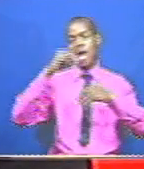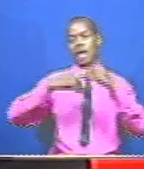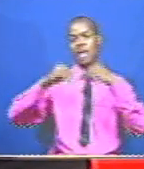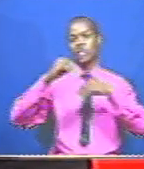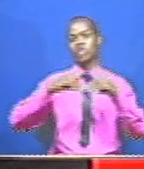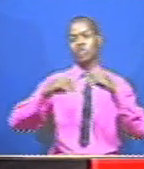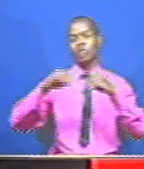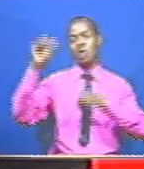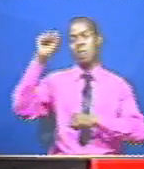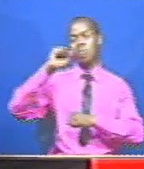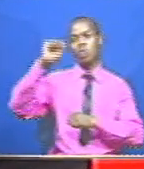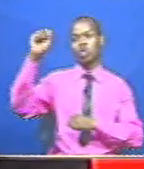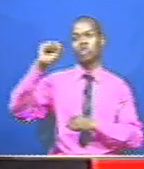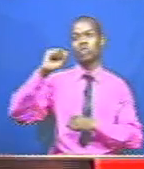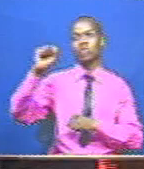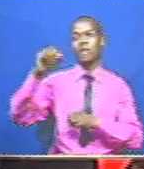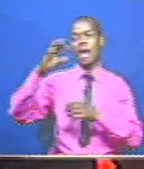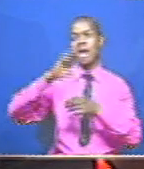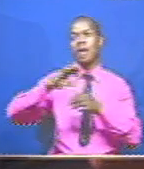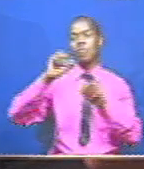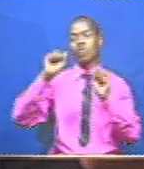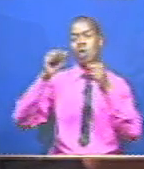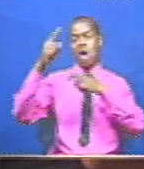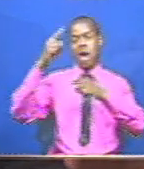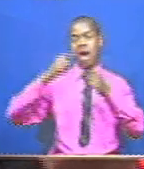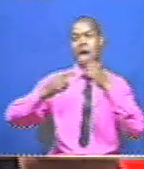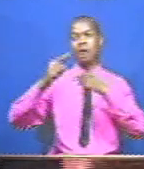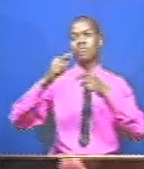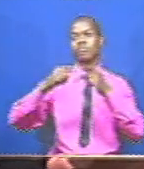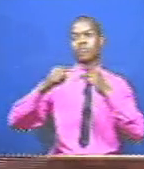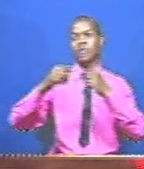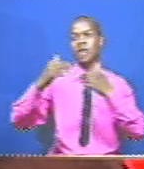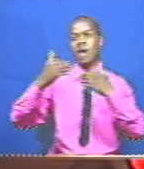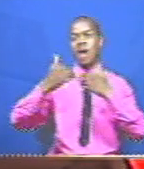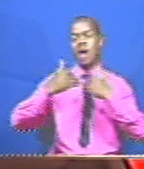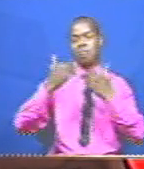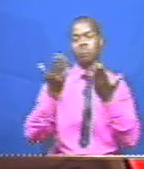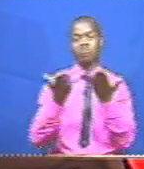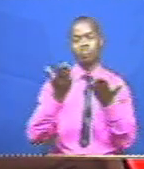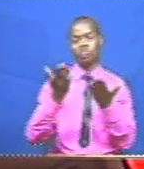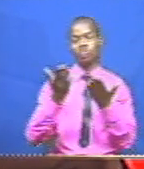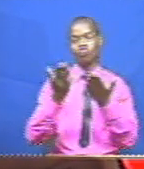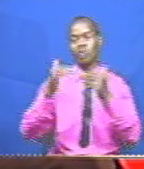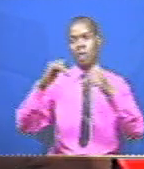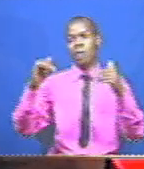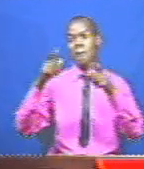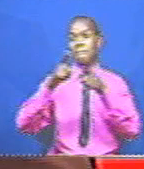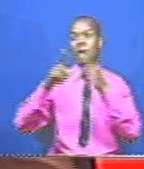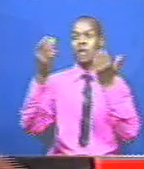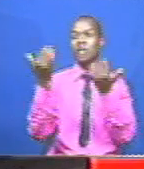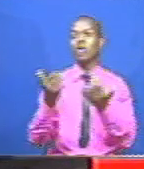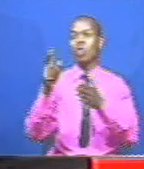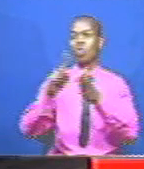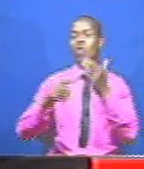political parties got to come in to kind of have that divide. But now, what have